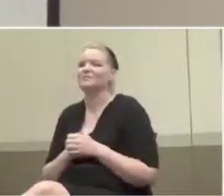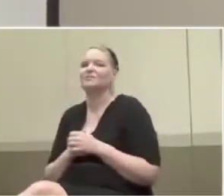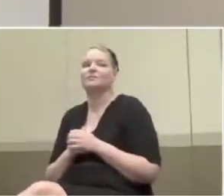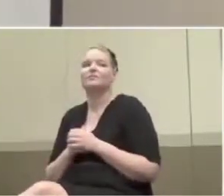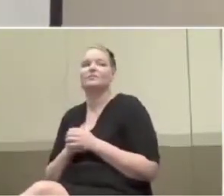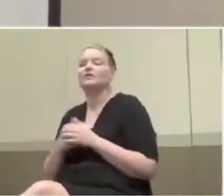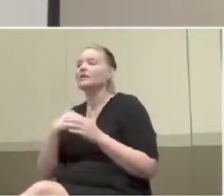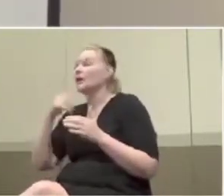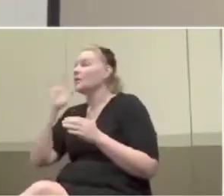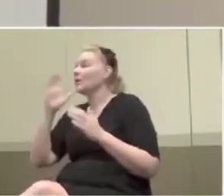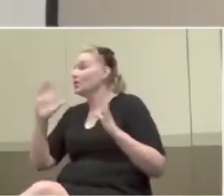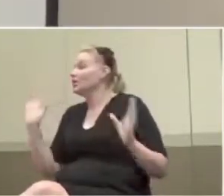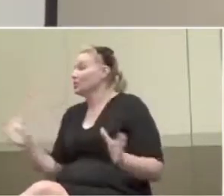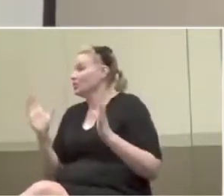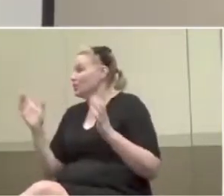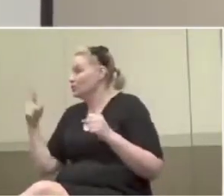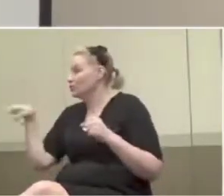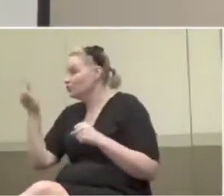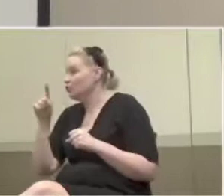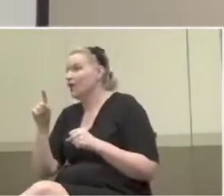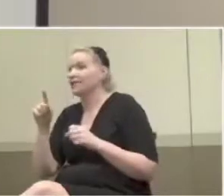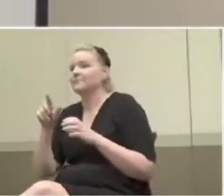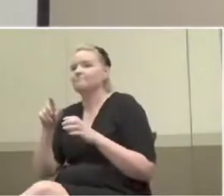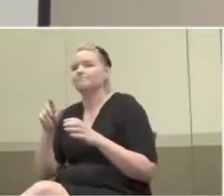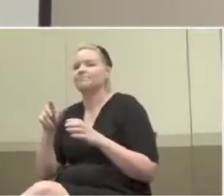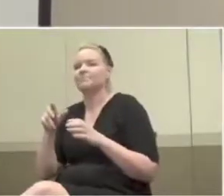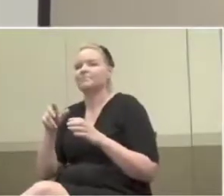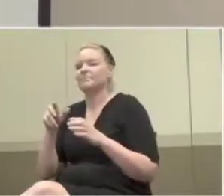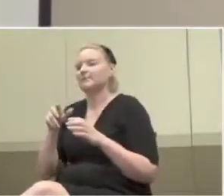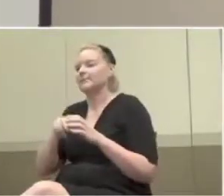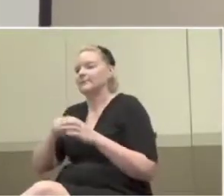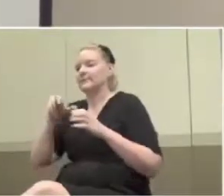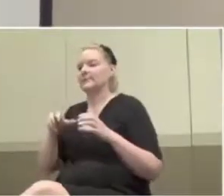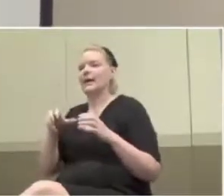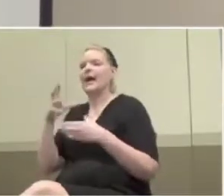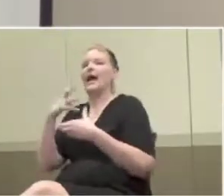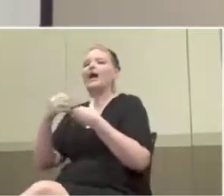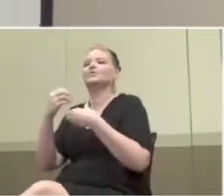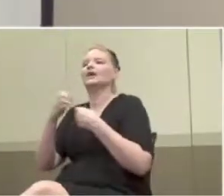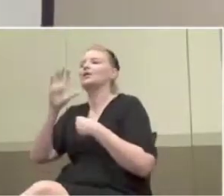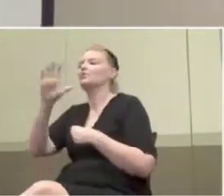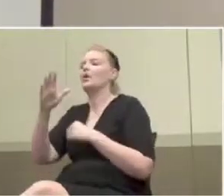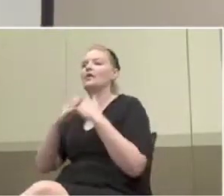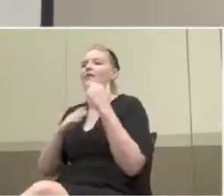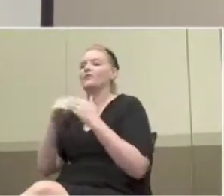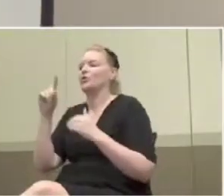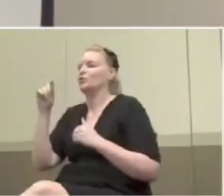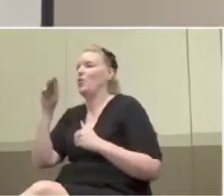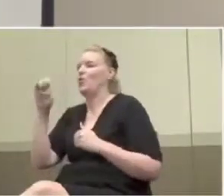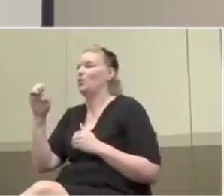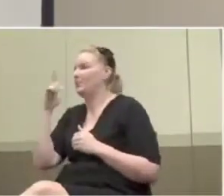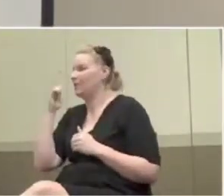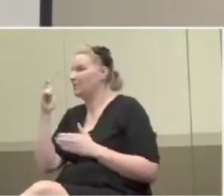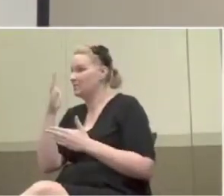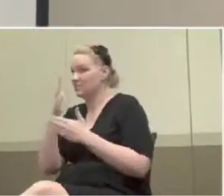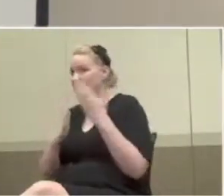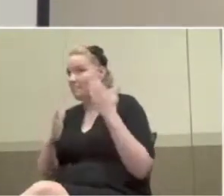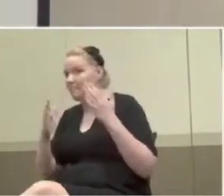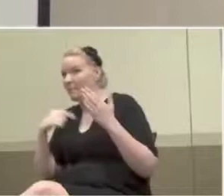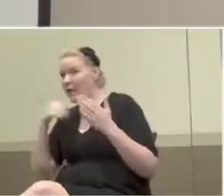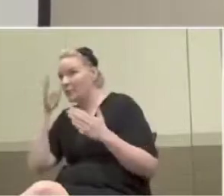going to encourage you to step outside of your comfort zones today, because some things that I have going on today, I'm going to need